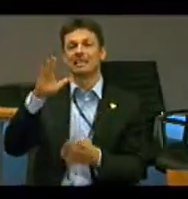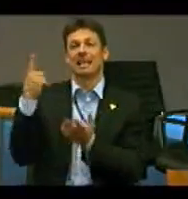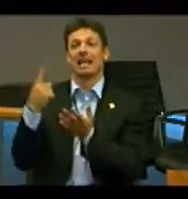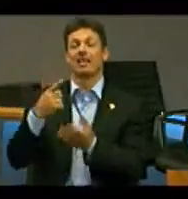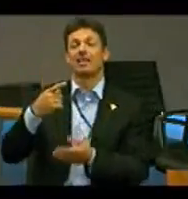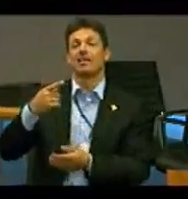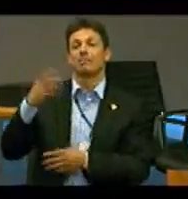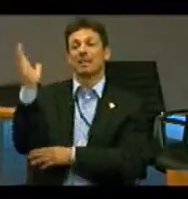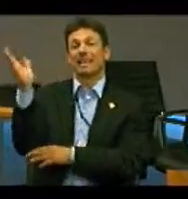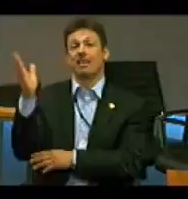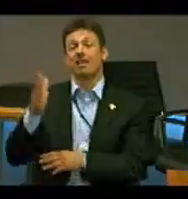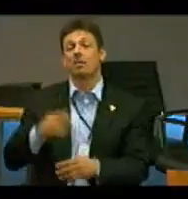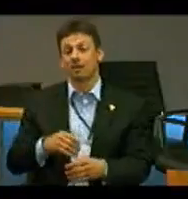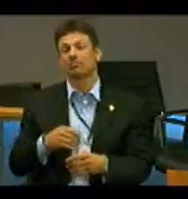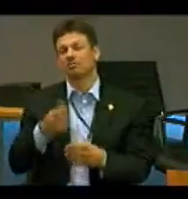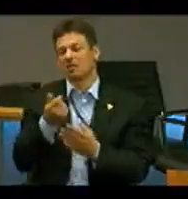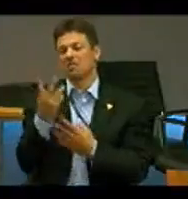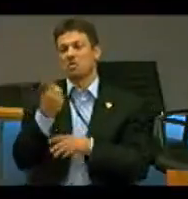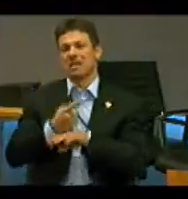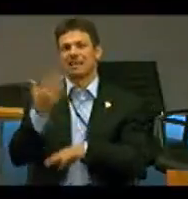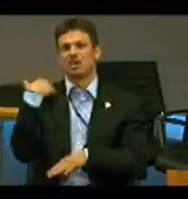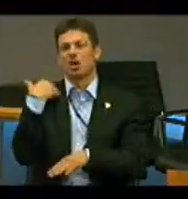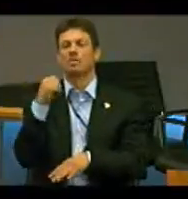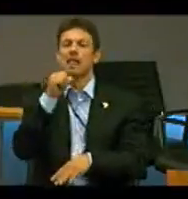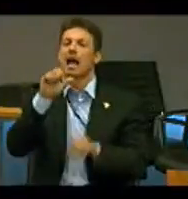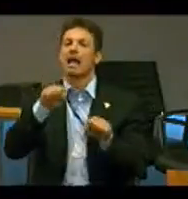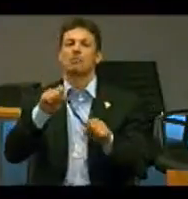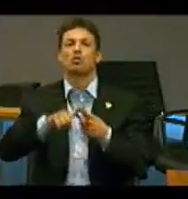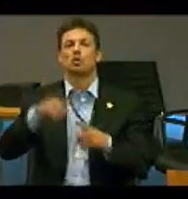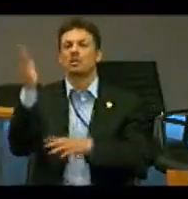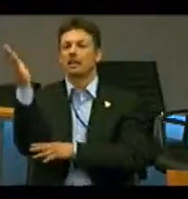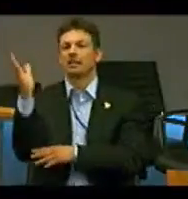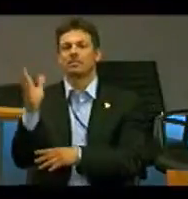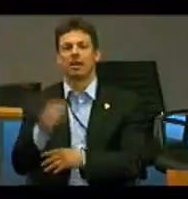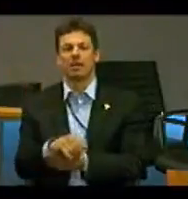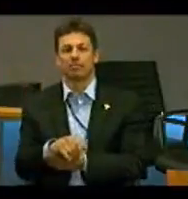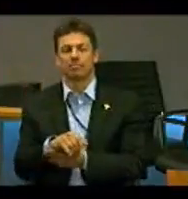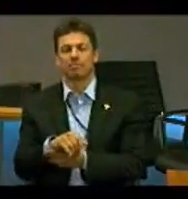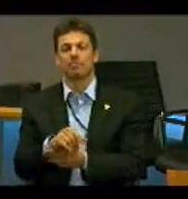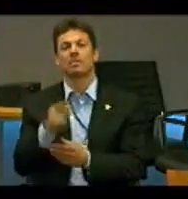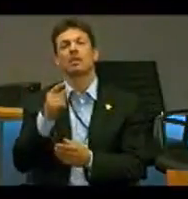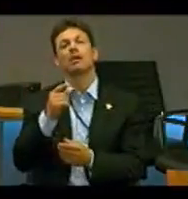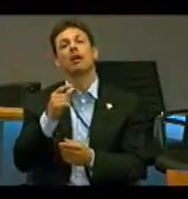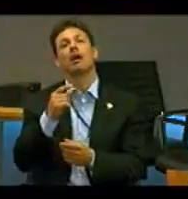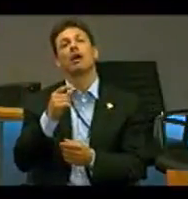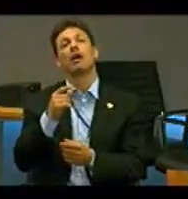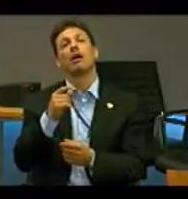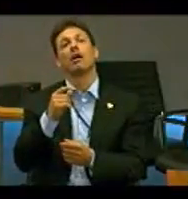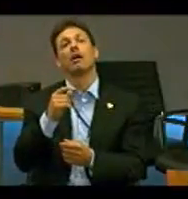ago. So he was not able to testify. Instead, we have, I believe, 4